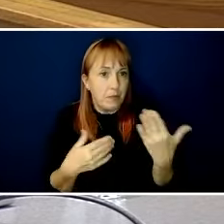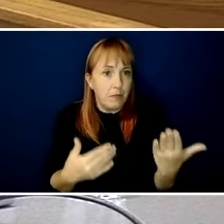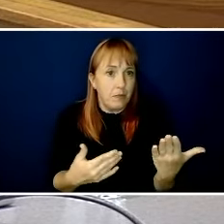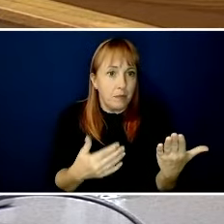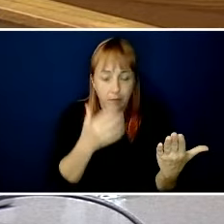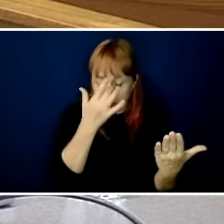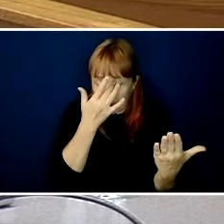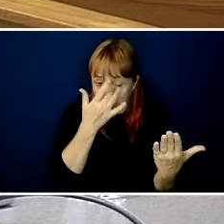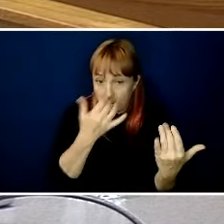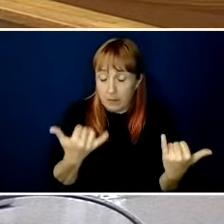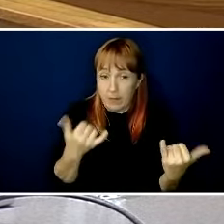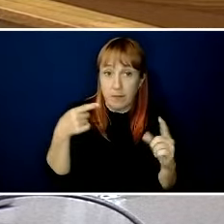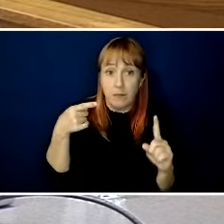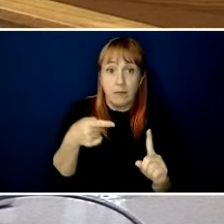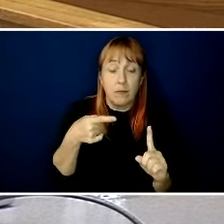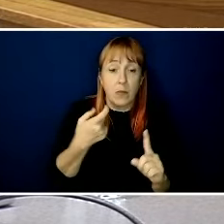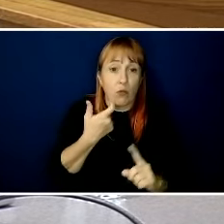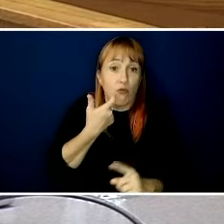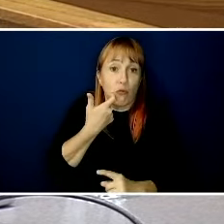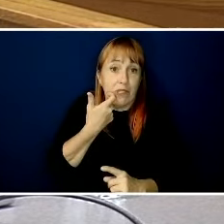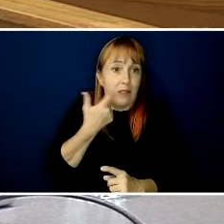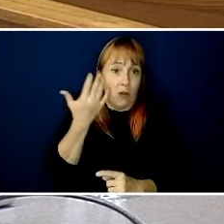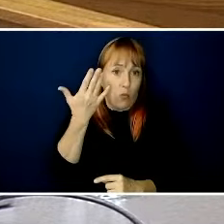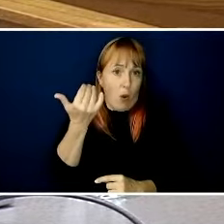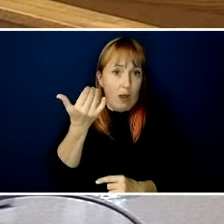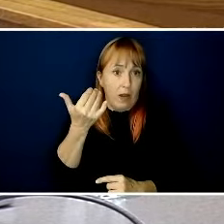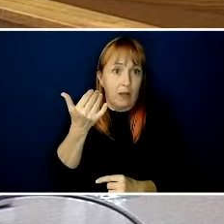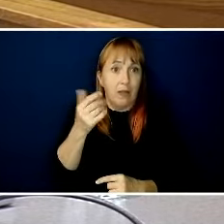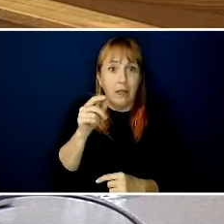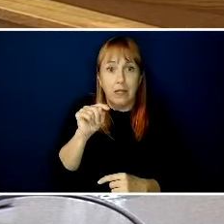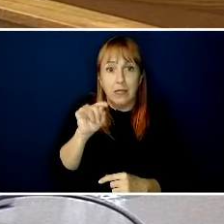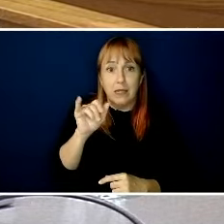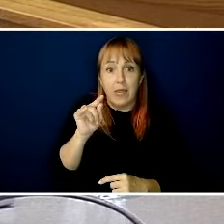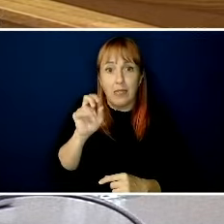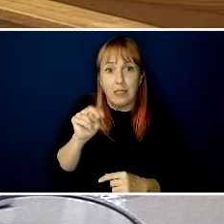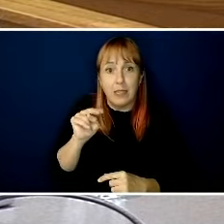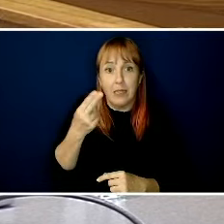This has to deal with the recent Titan Hill development